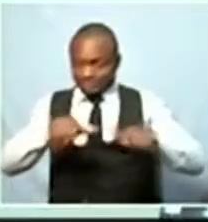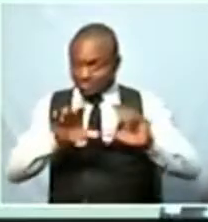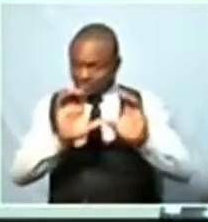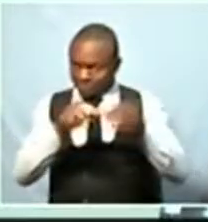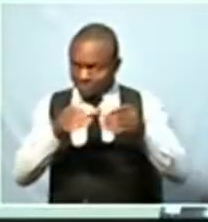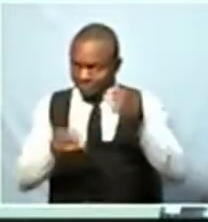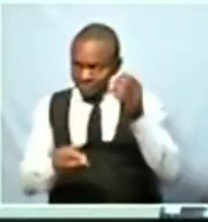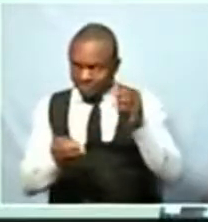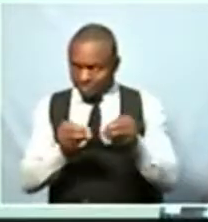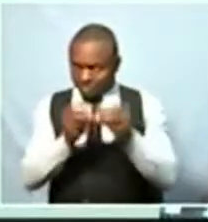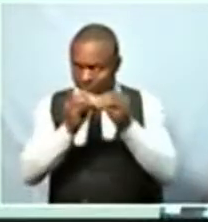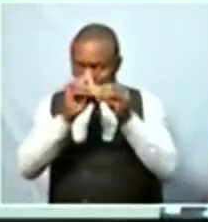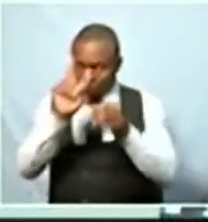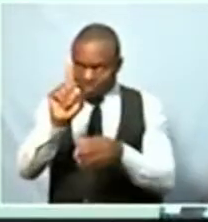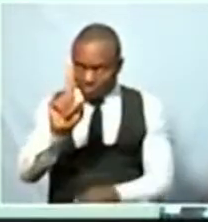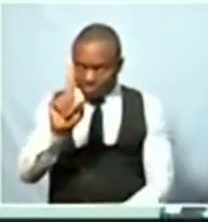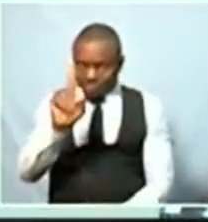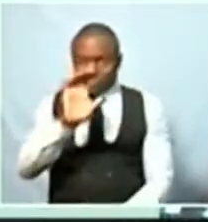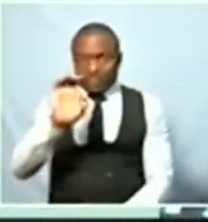of